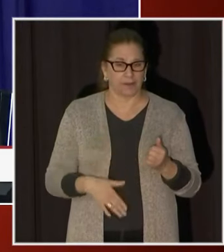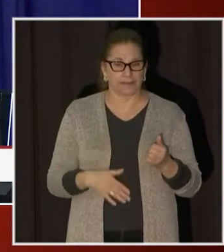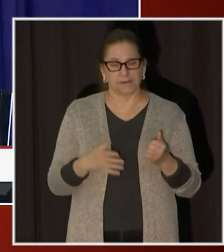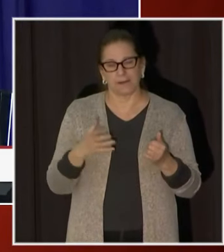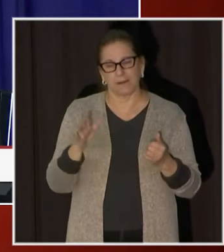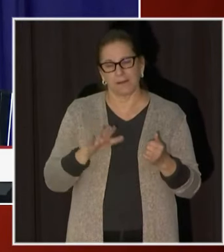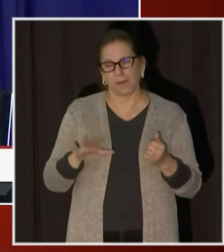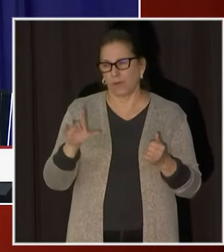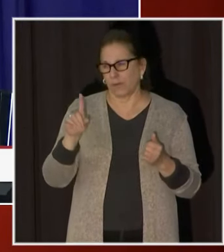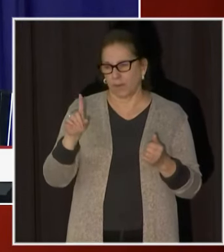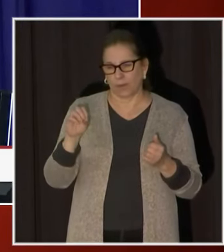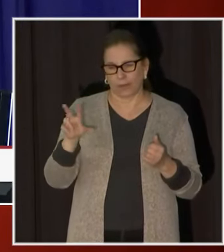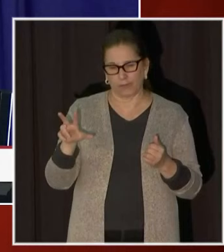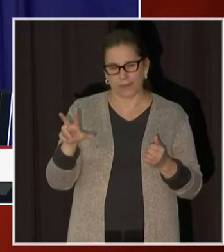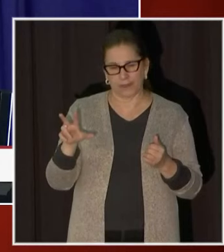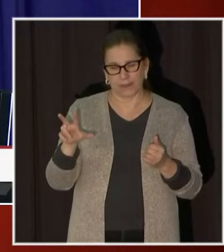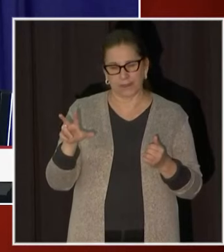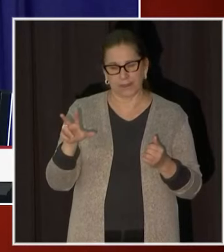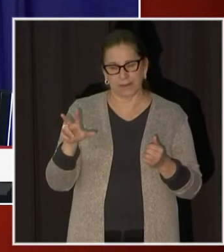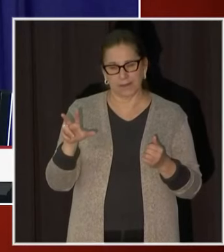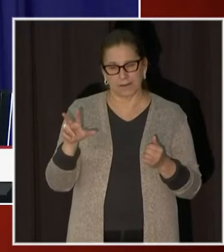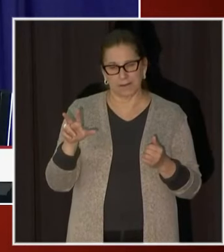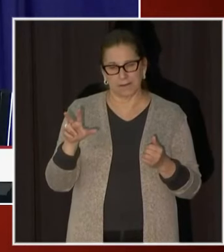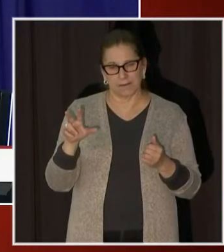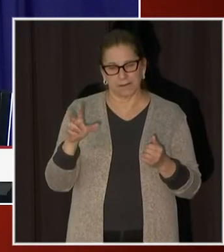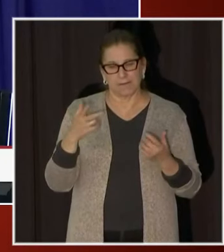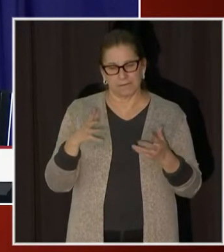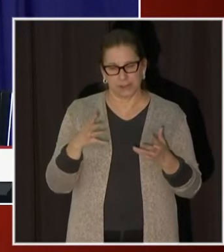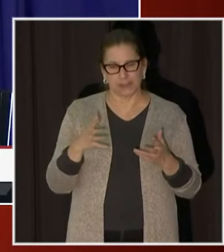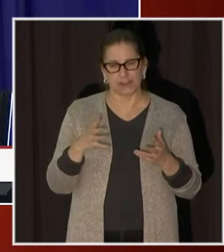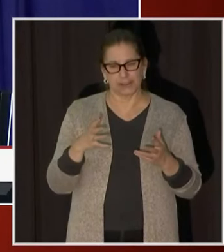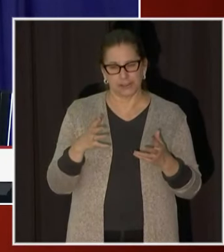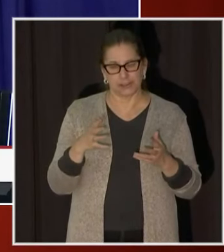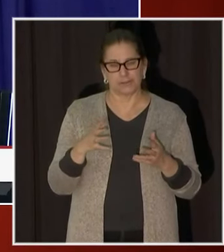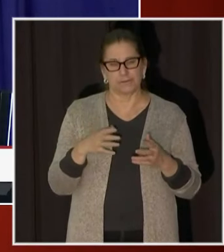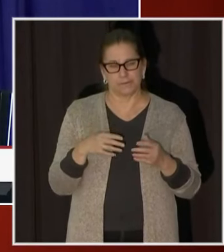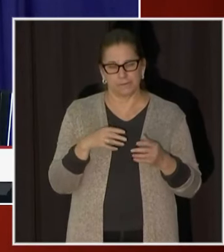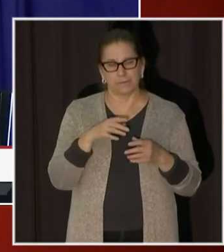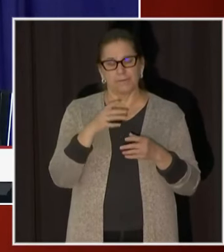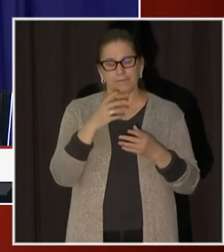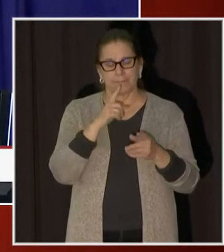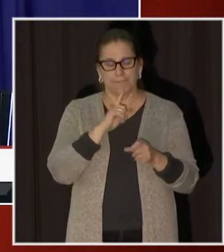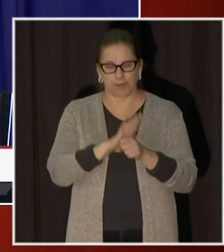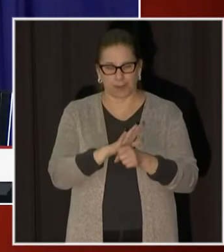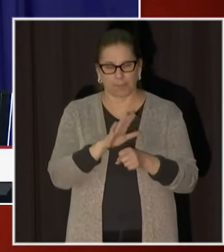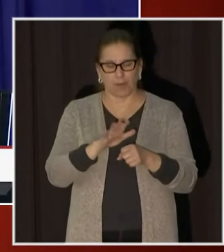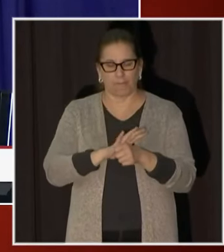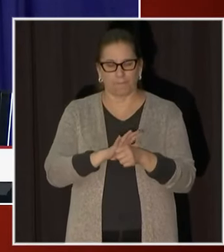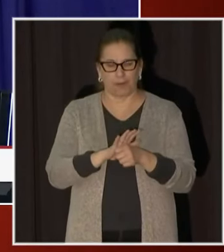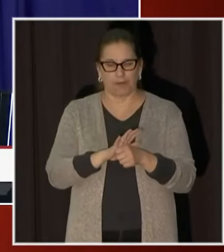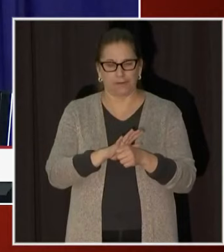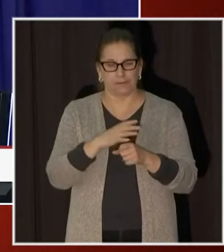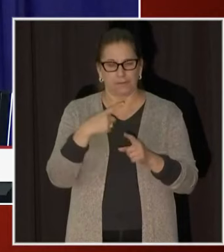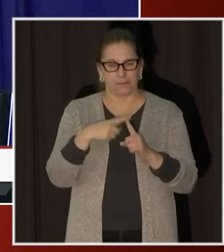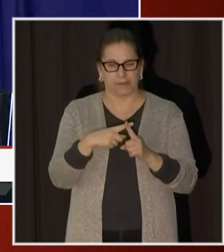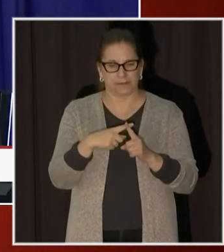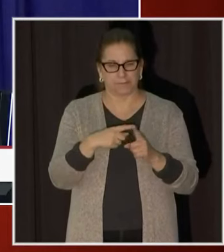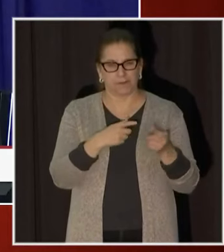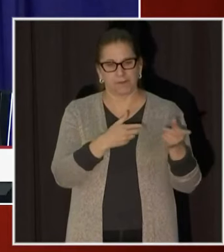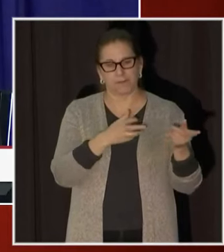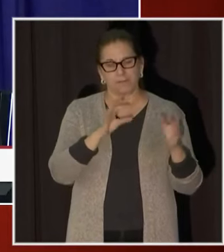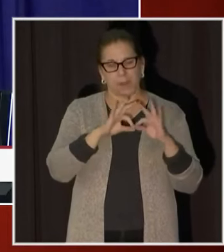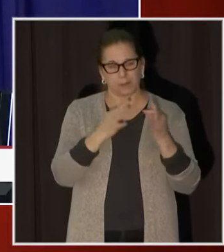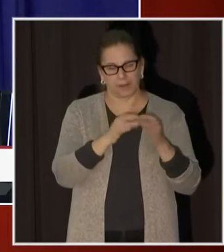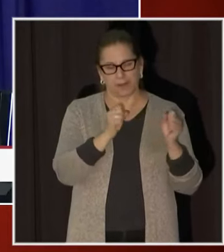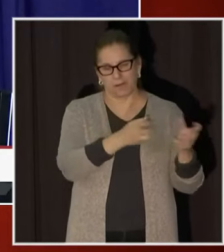103 individuals that were COVID positive have been claimed by their loved ones so far. So total, we